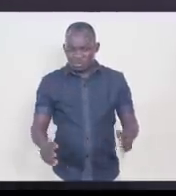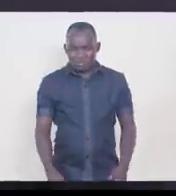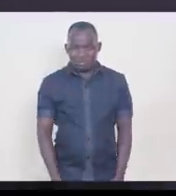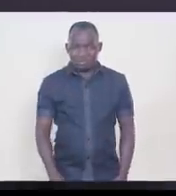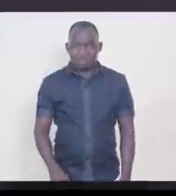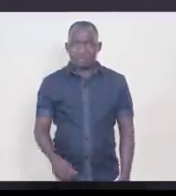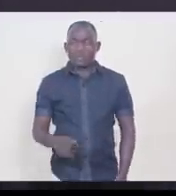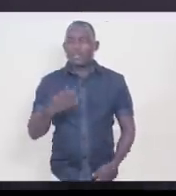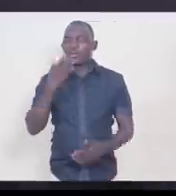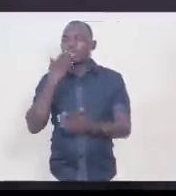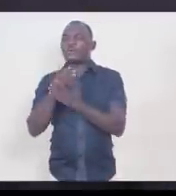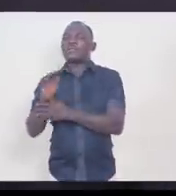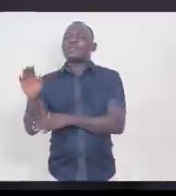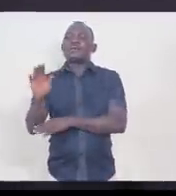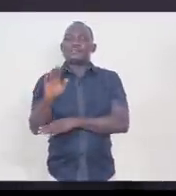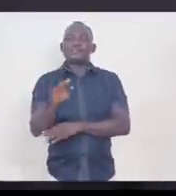Good afternoon. Good afternoon, my